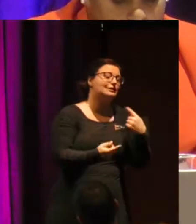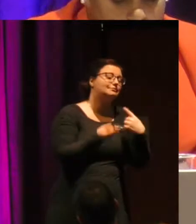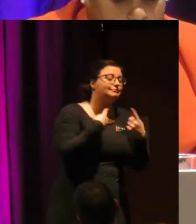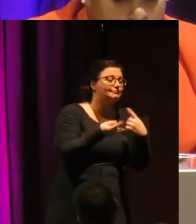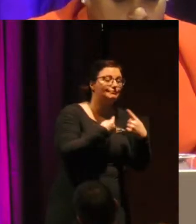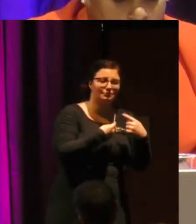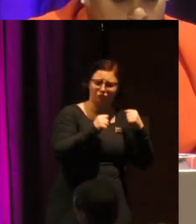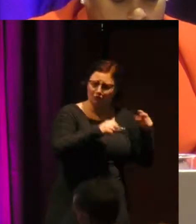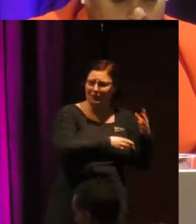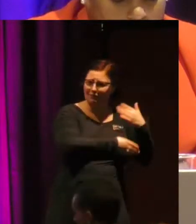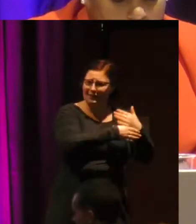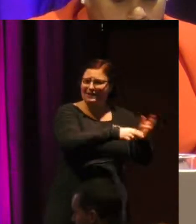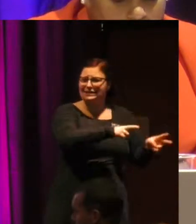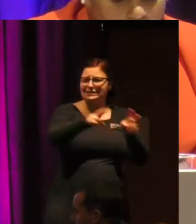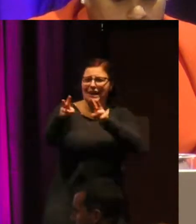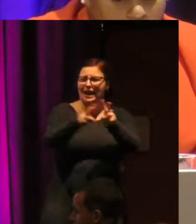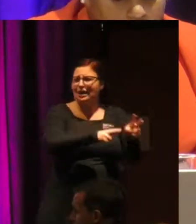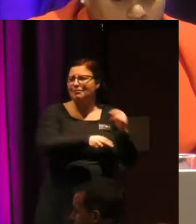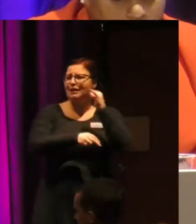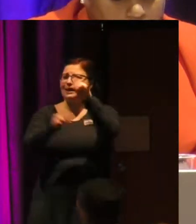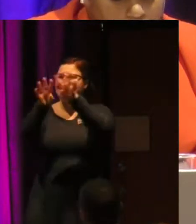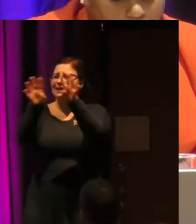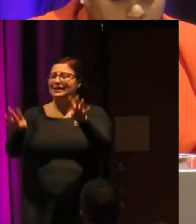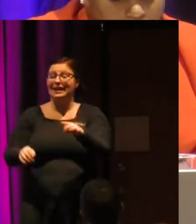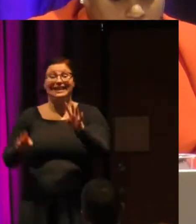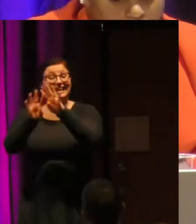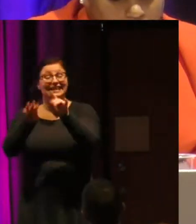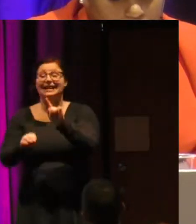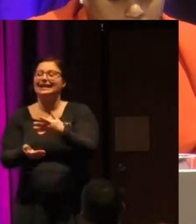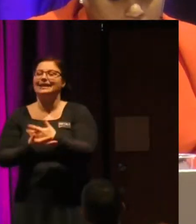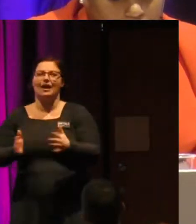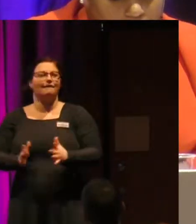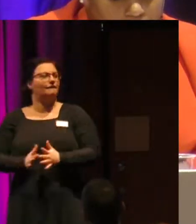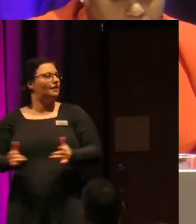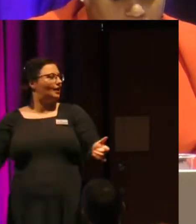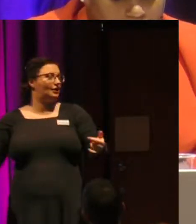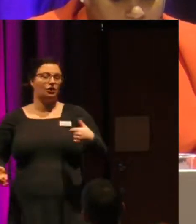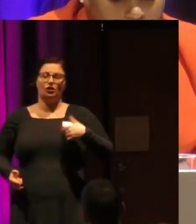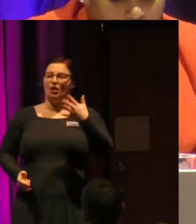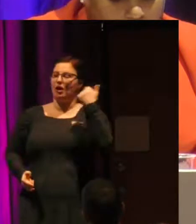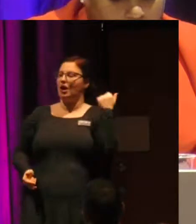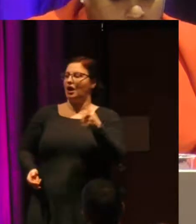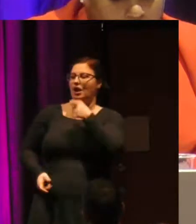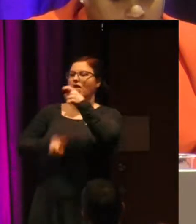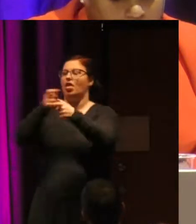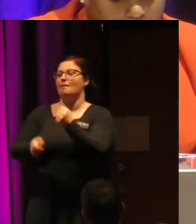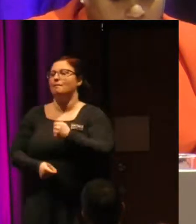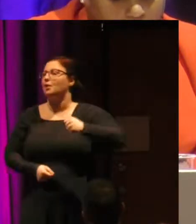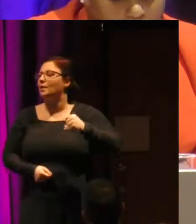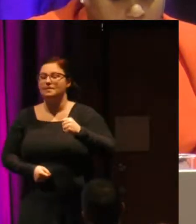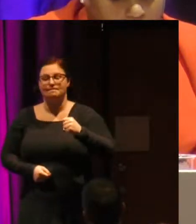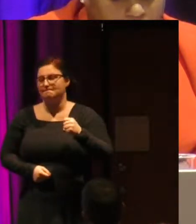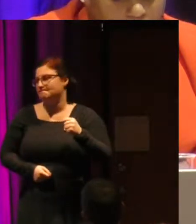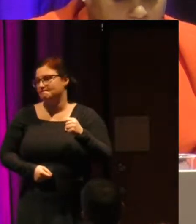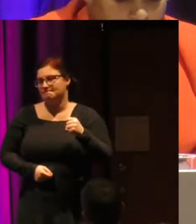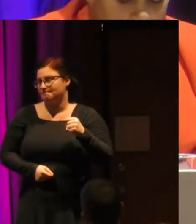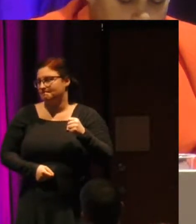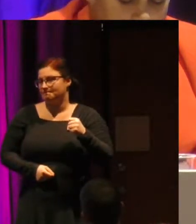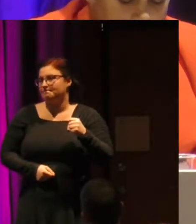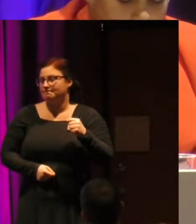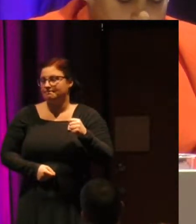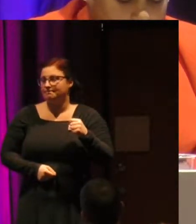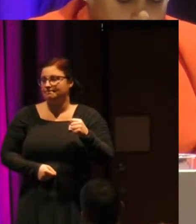our workplace. It is not a free place where you can actually commit crime, because that's